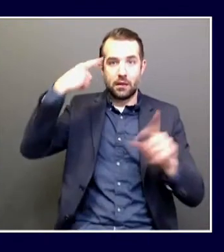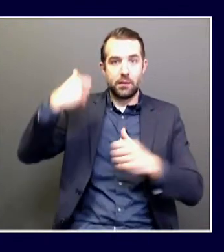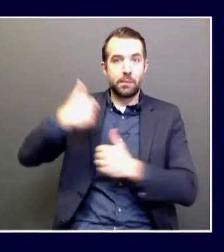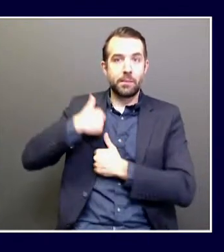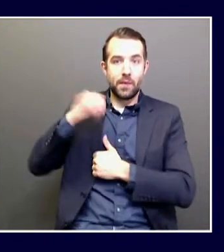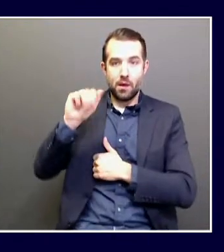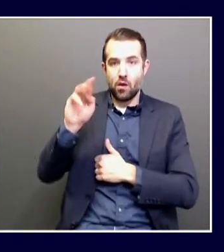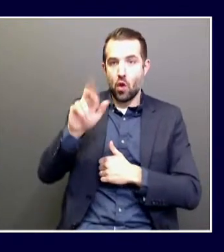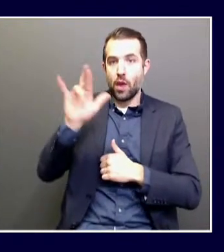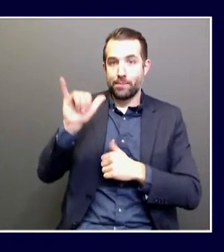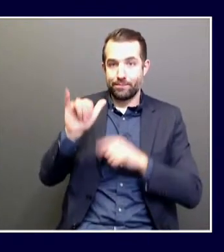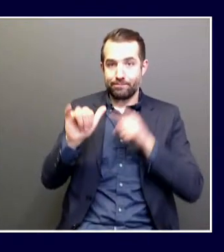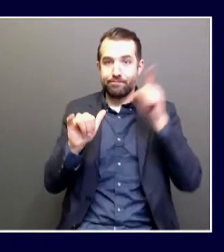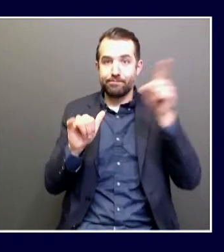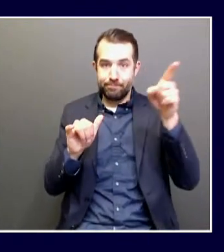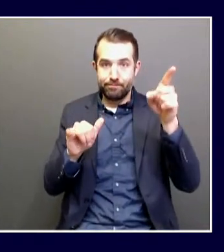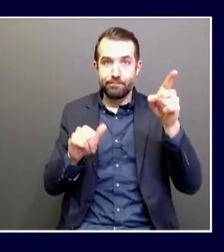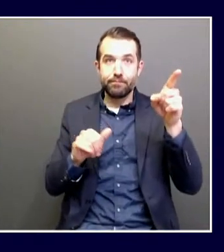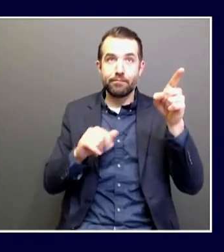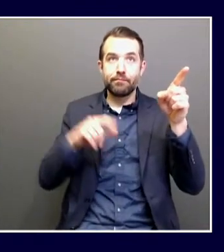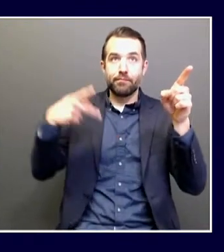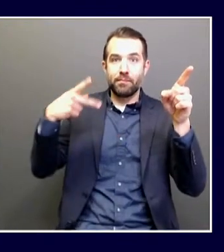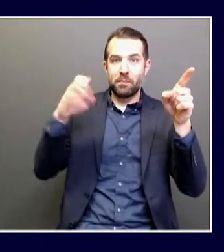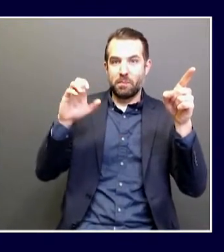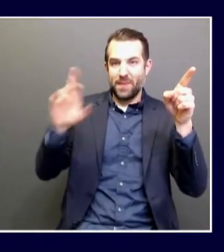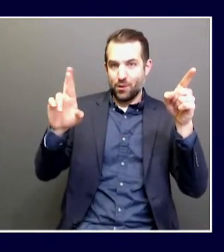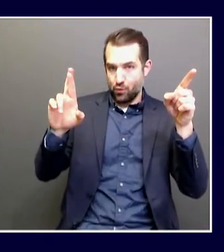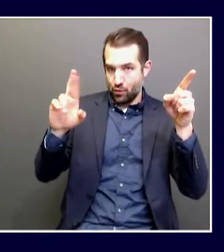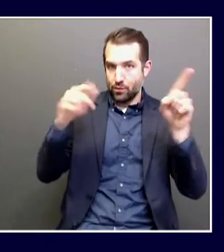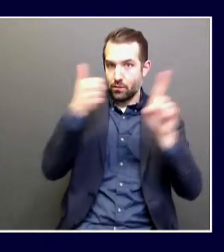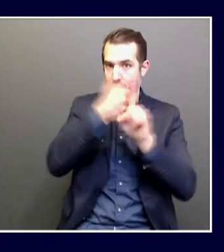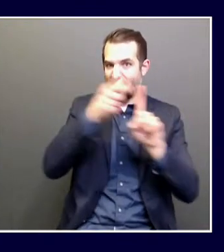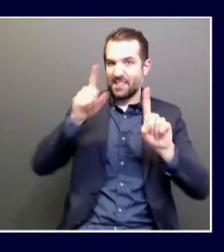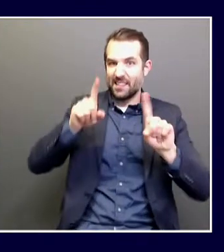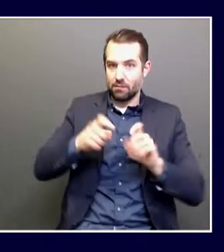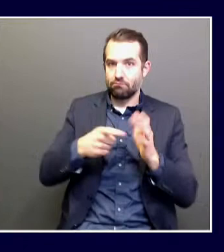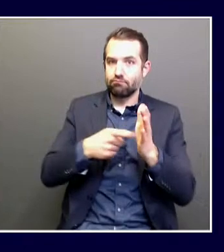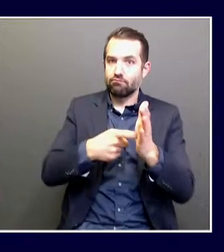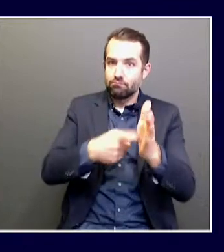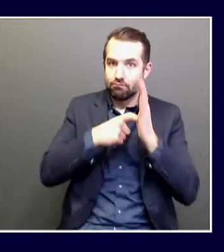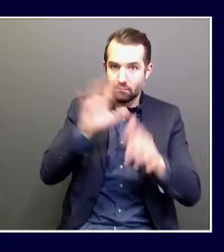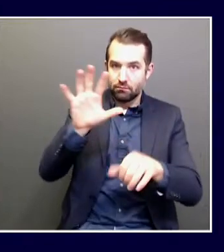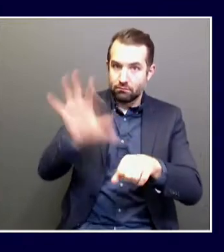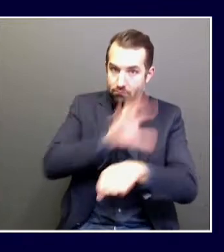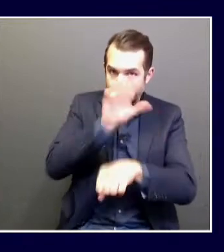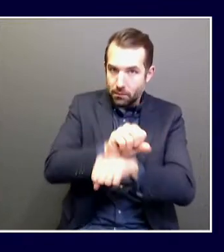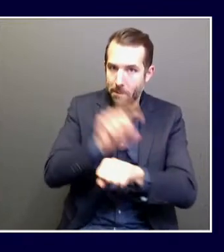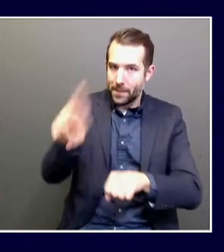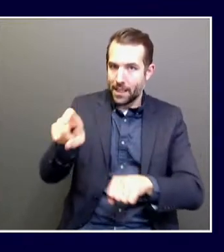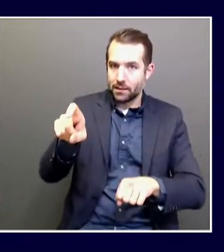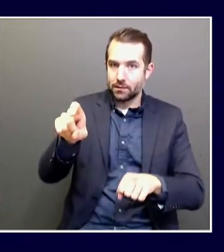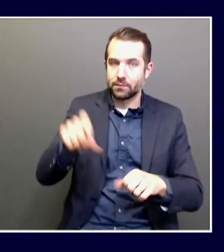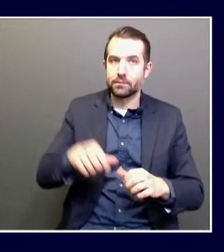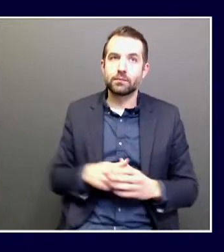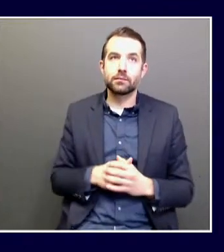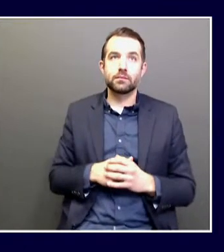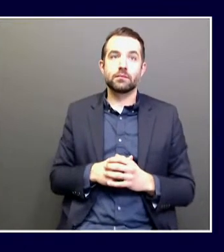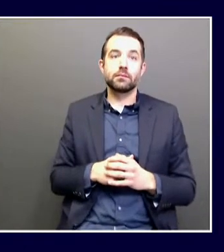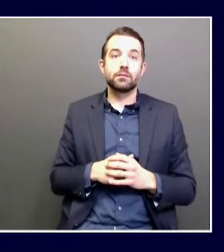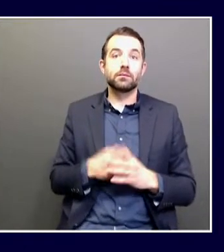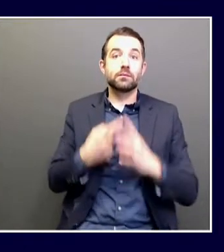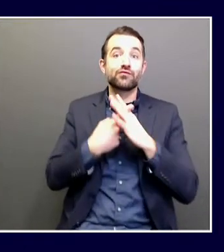an appointment-only basis. The first appointments will be available on Monday, January